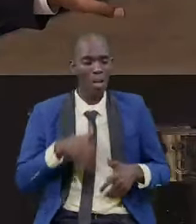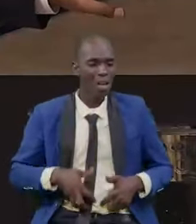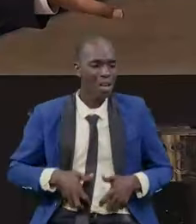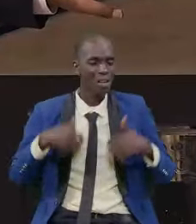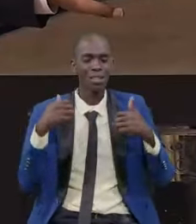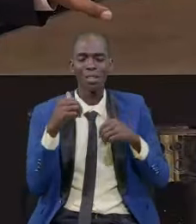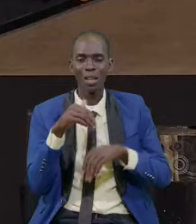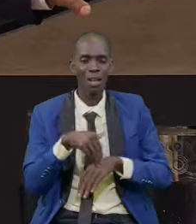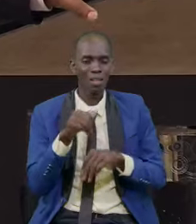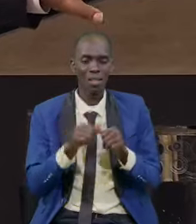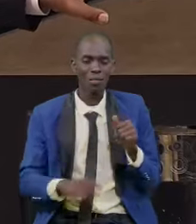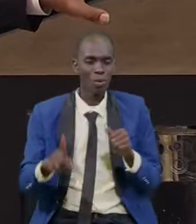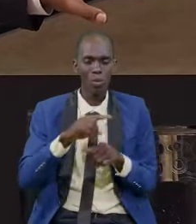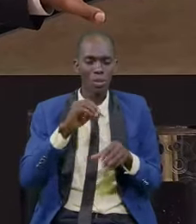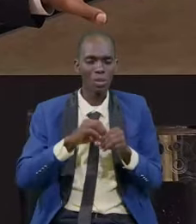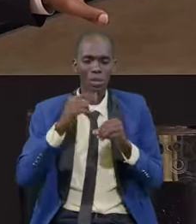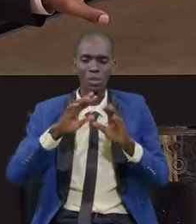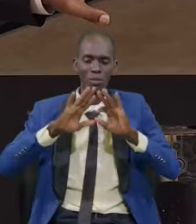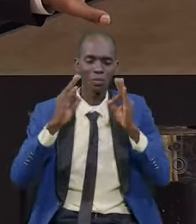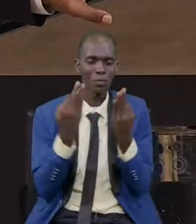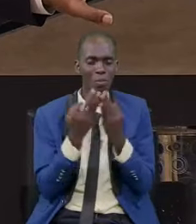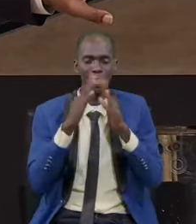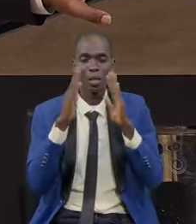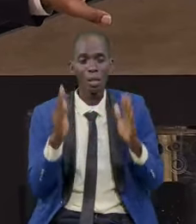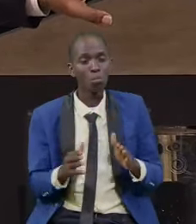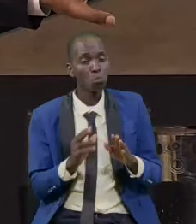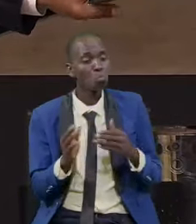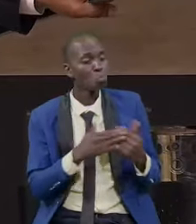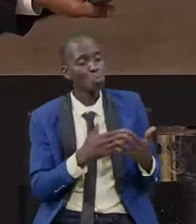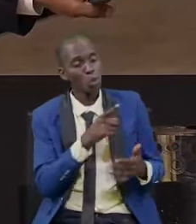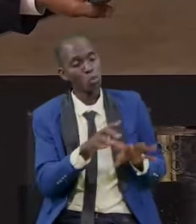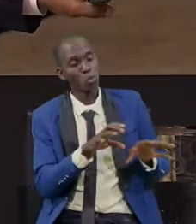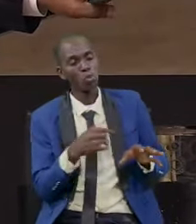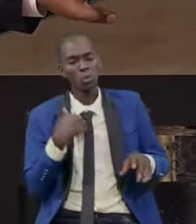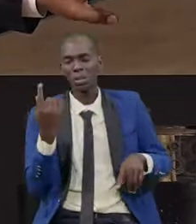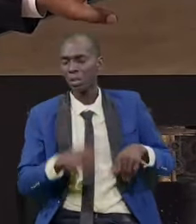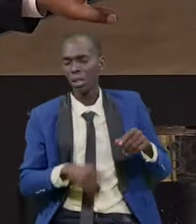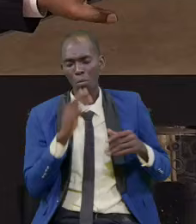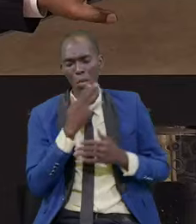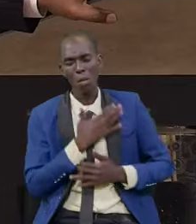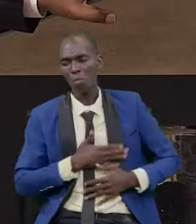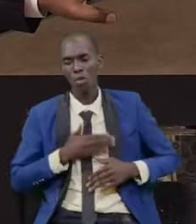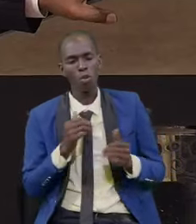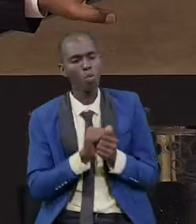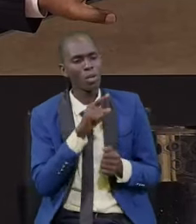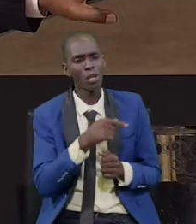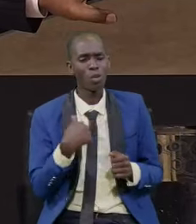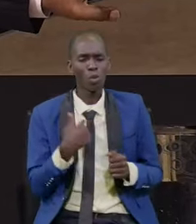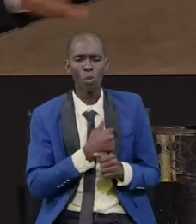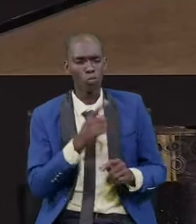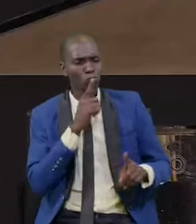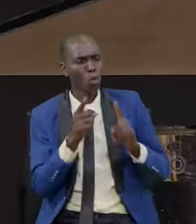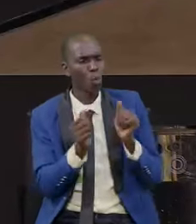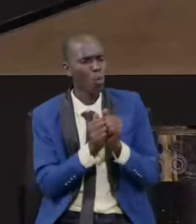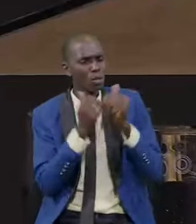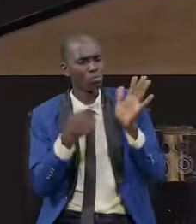our household. Nothing they do pleases us. While we talk disrespectfully